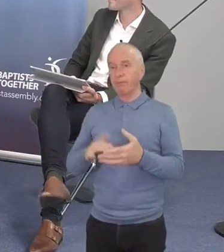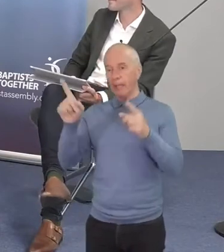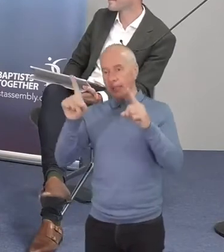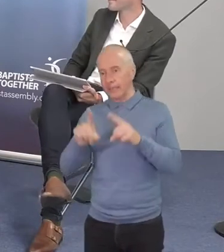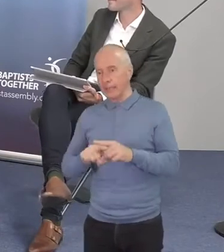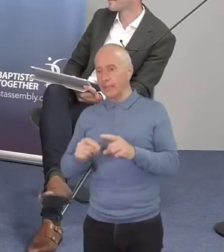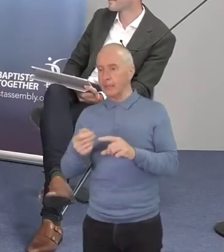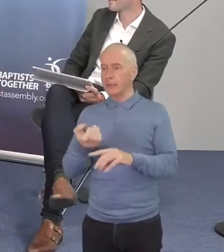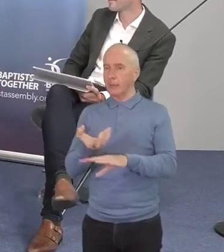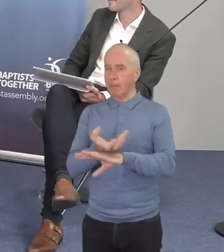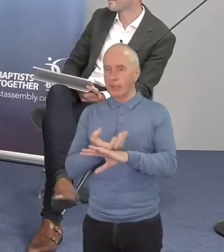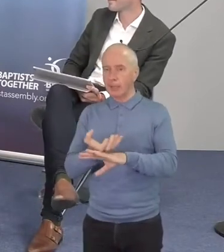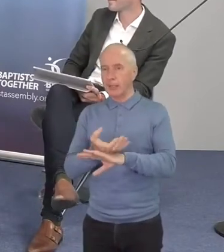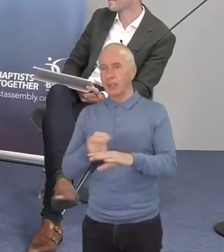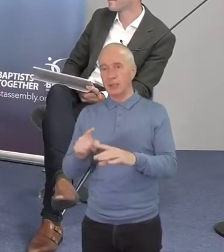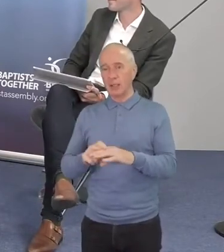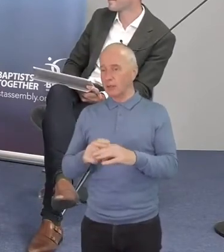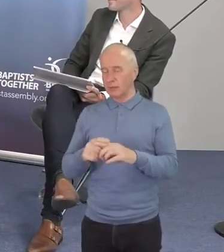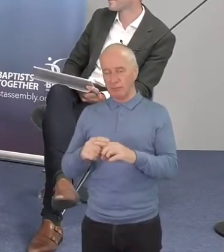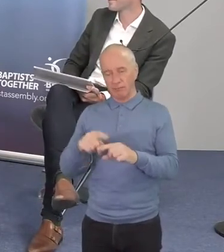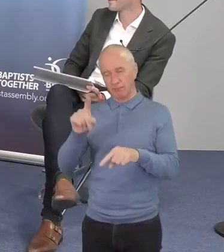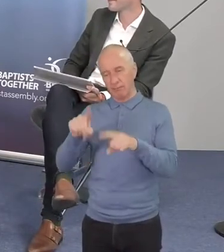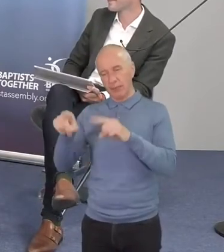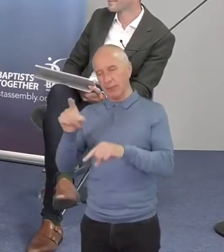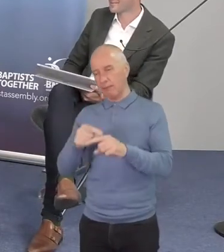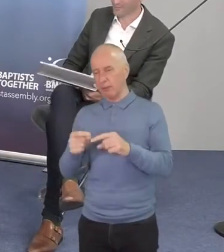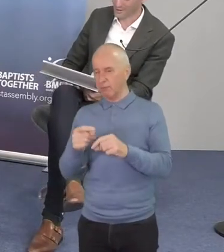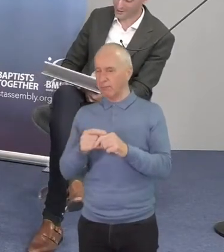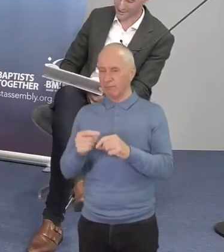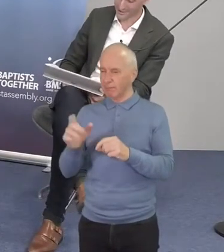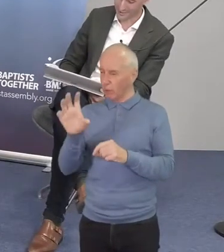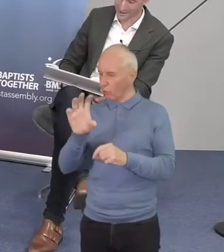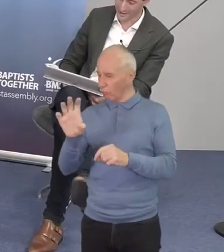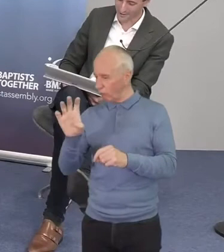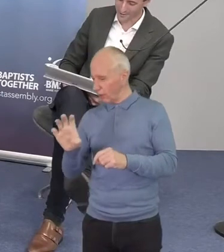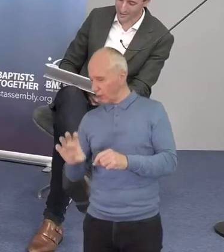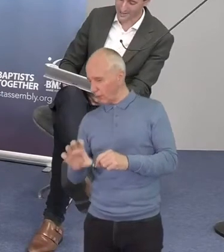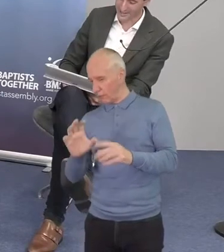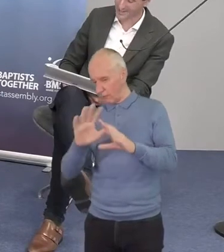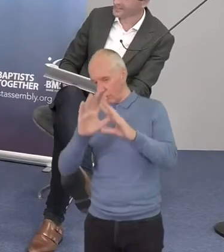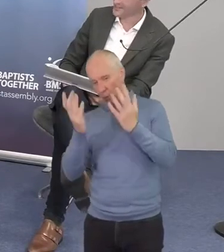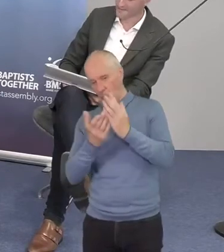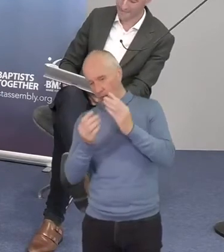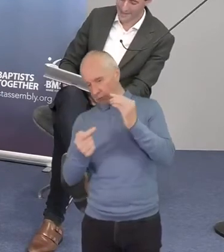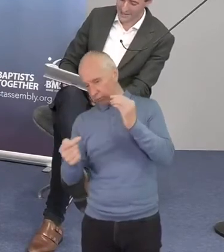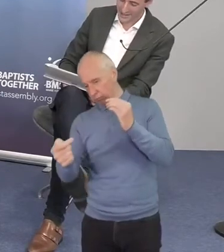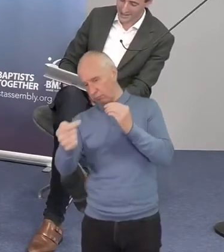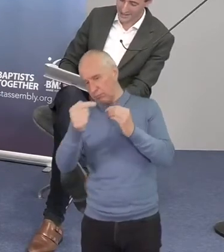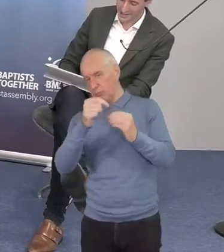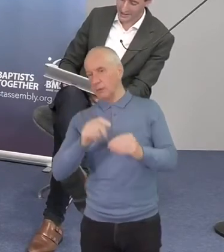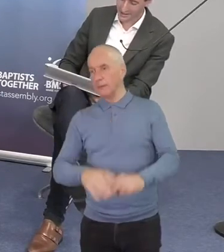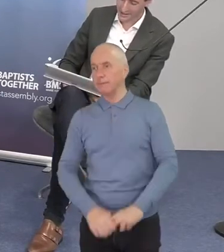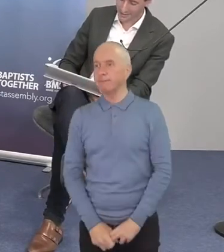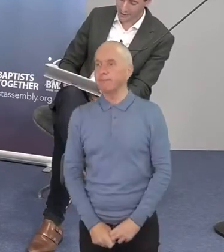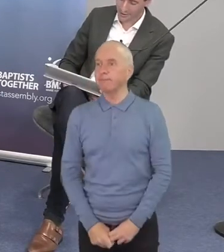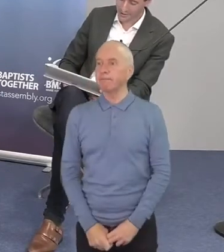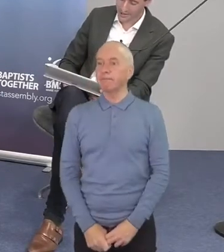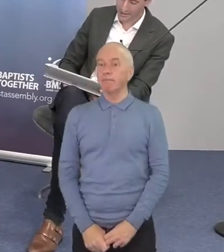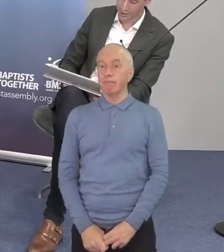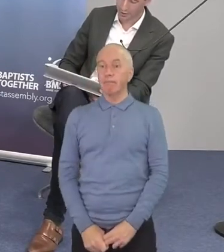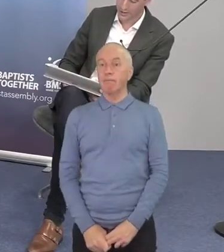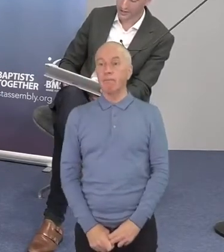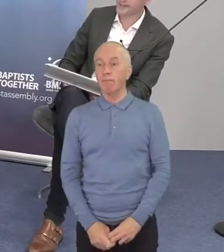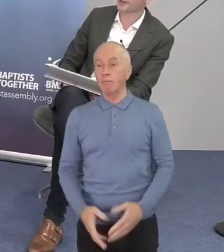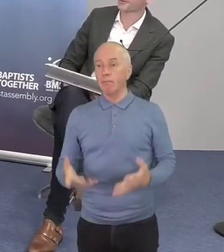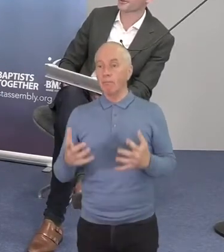in Bangladesh, and in many other countries as well. Brilliant. A real encouragement indeed. Thank you. A couple of